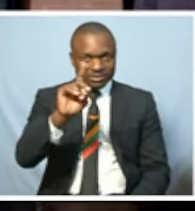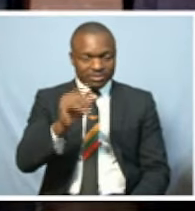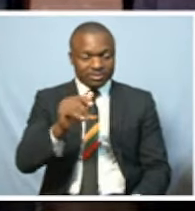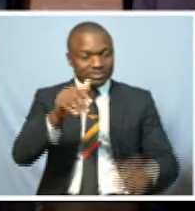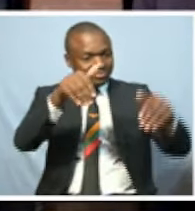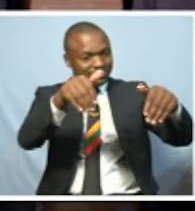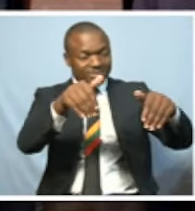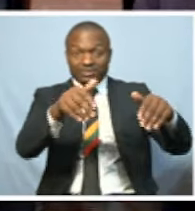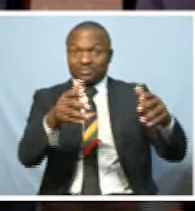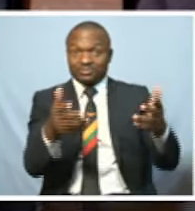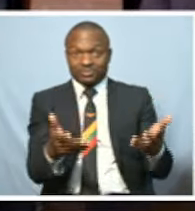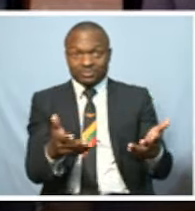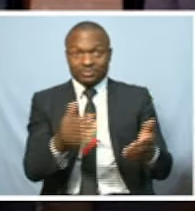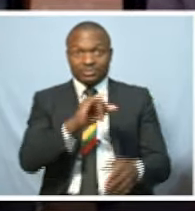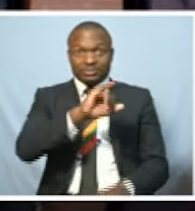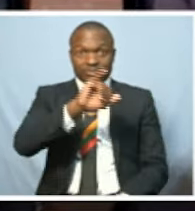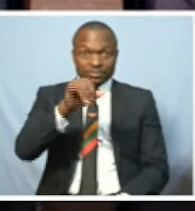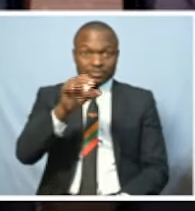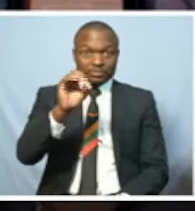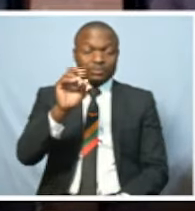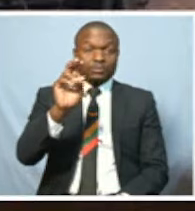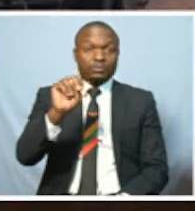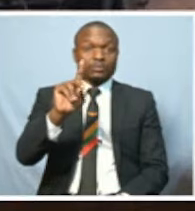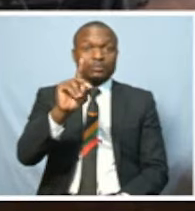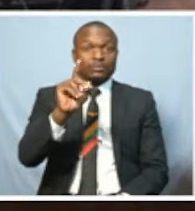Okay. Jonda contractors.